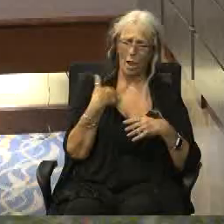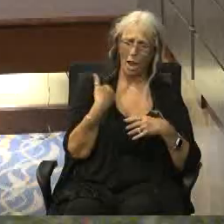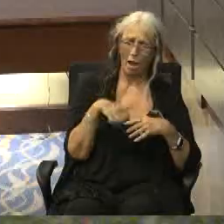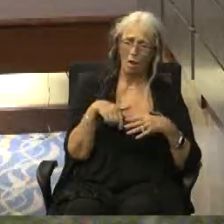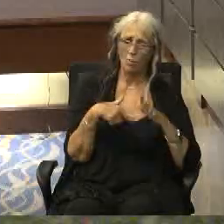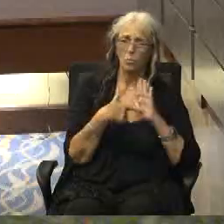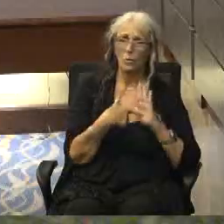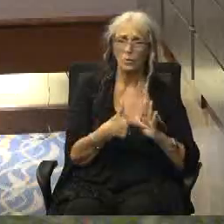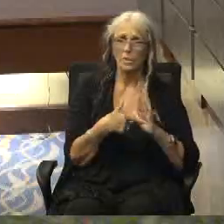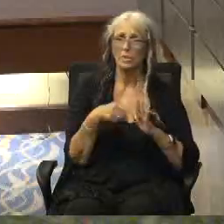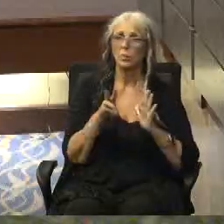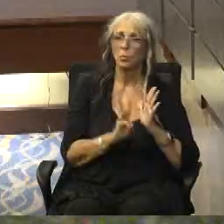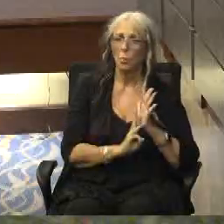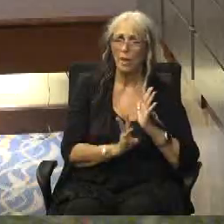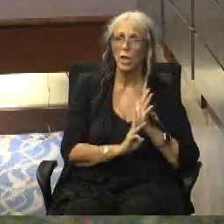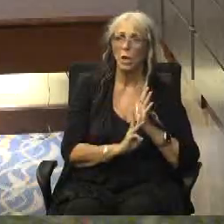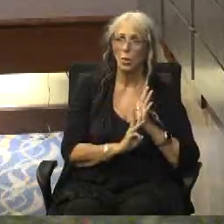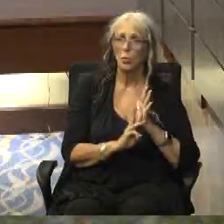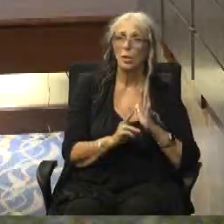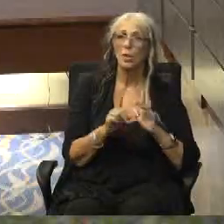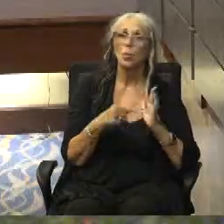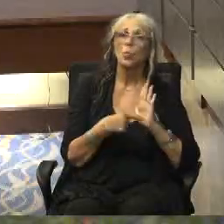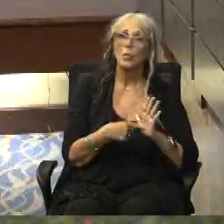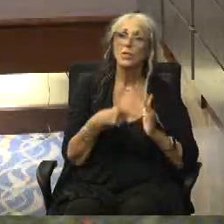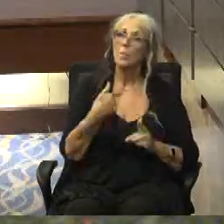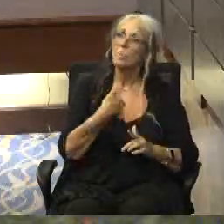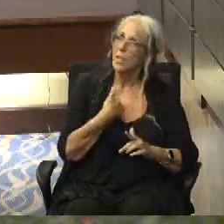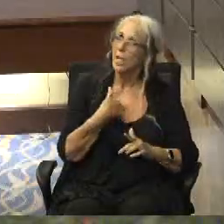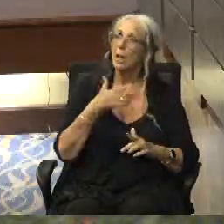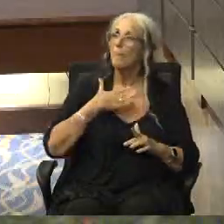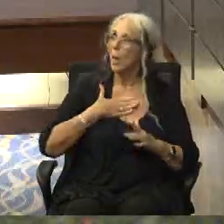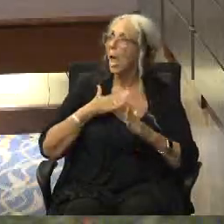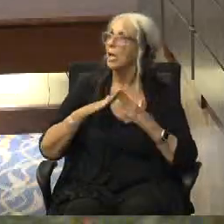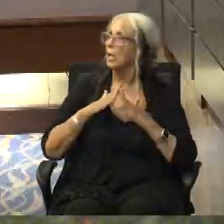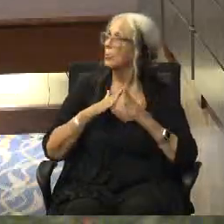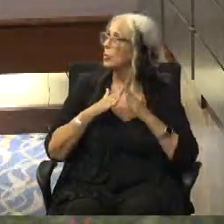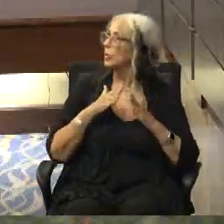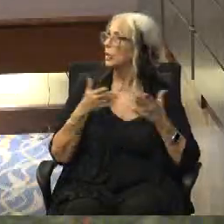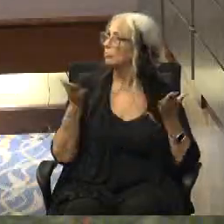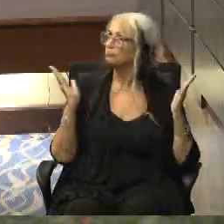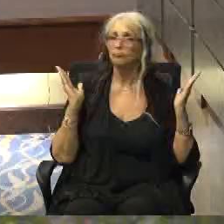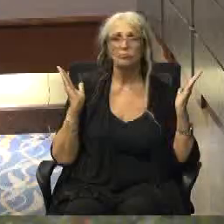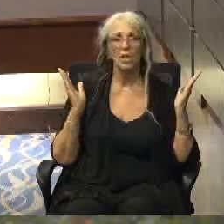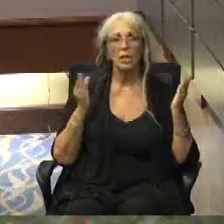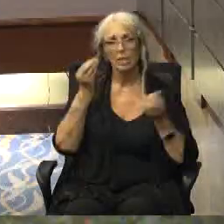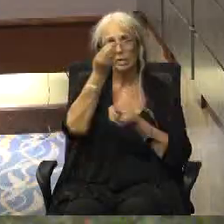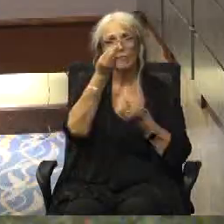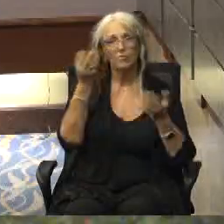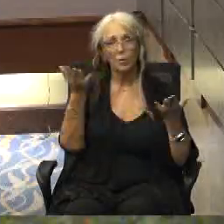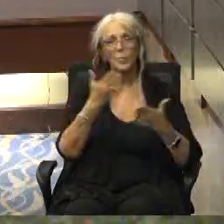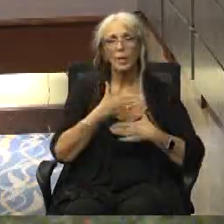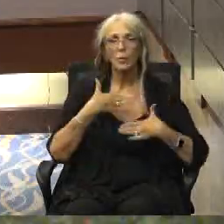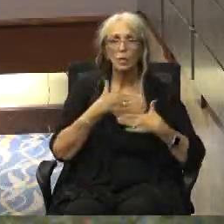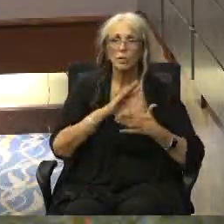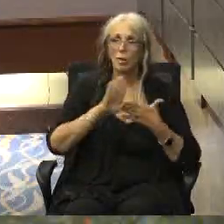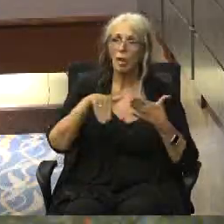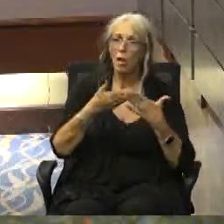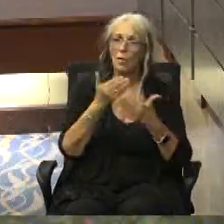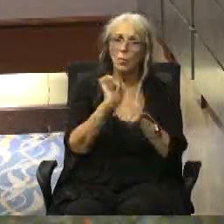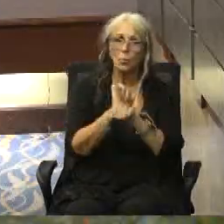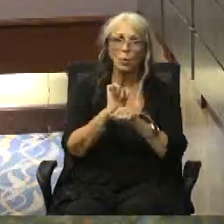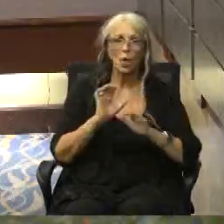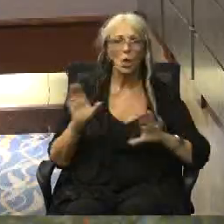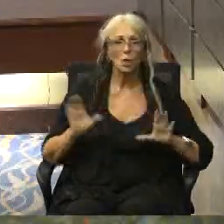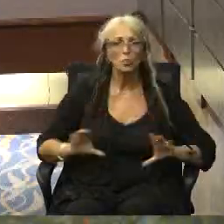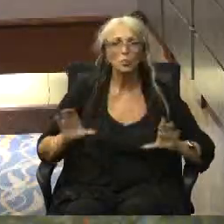represents Waco. This represents me, my community. So just to let y'all know, I appreciate all the work that you did,